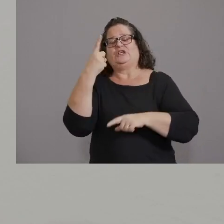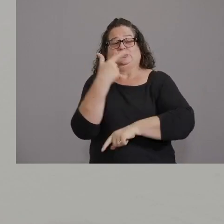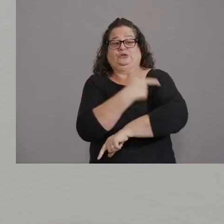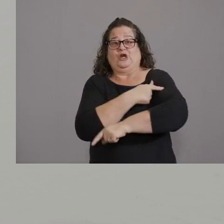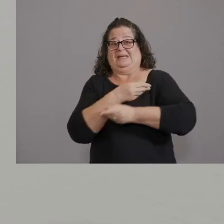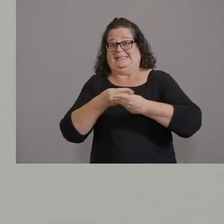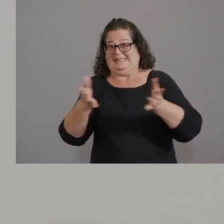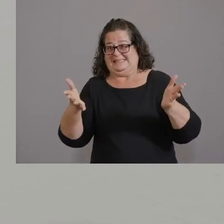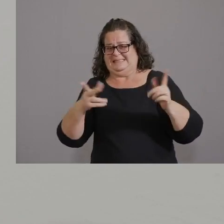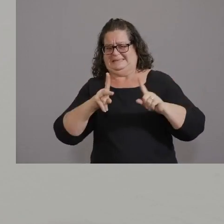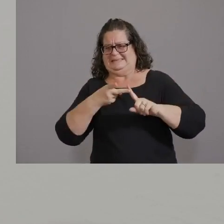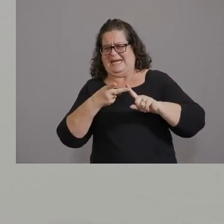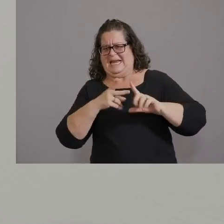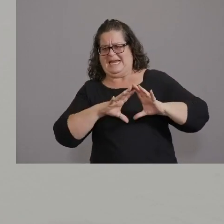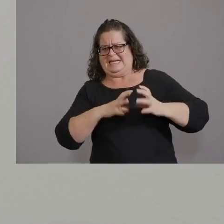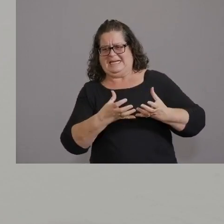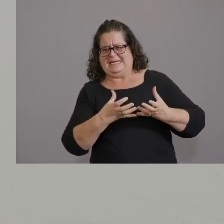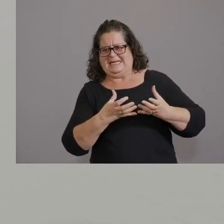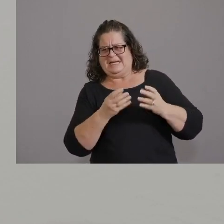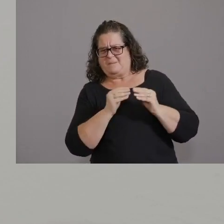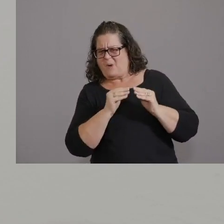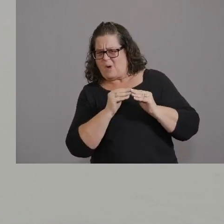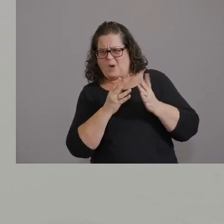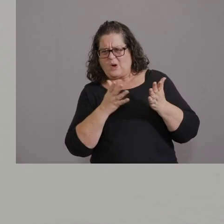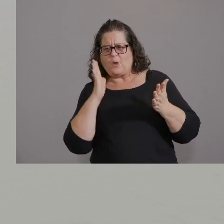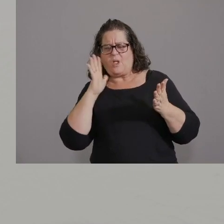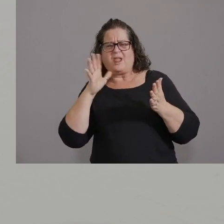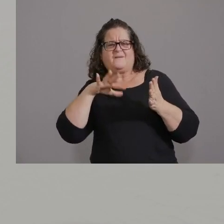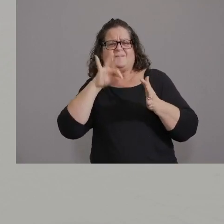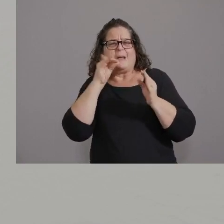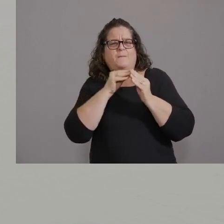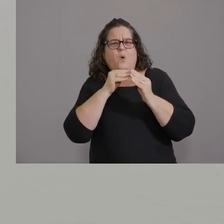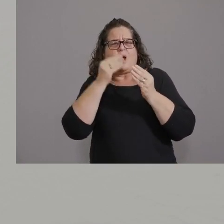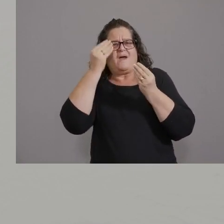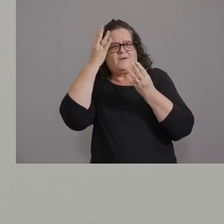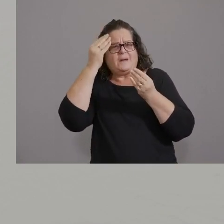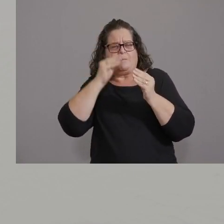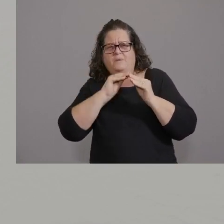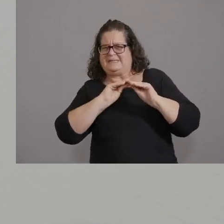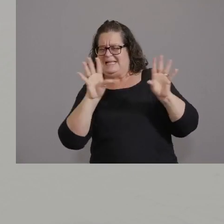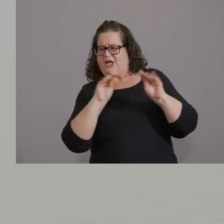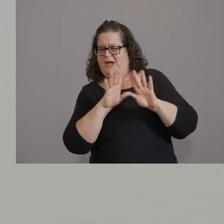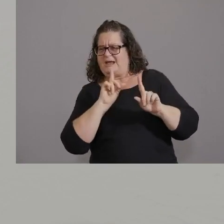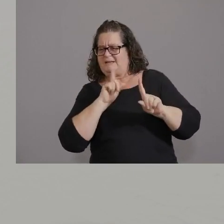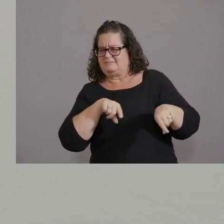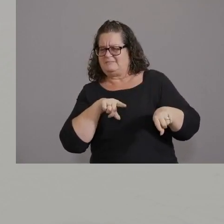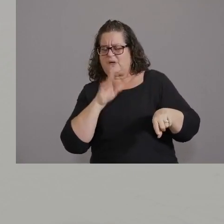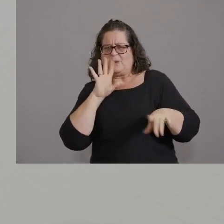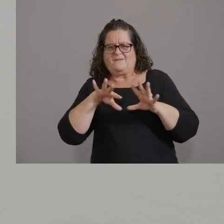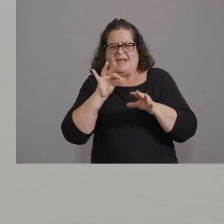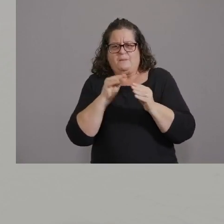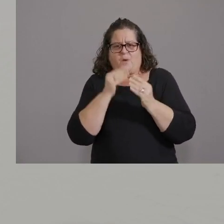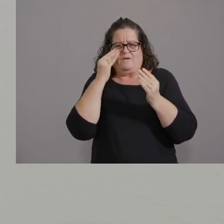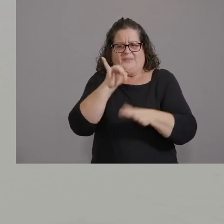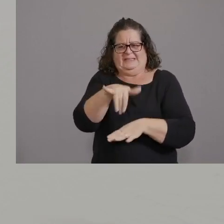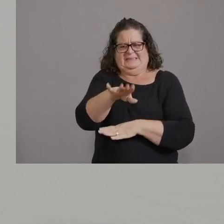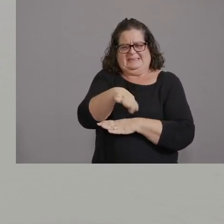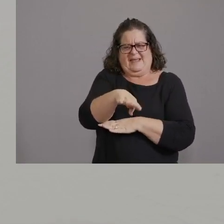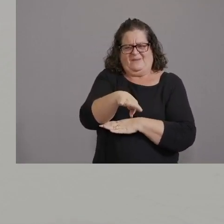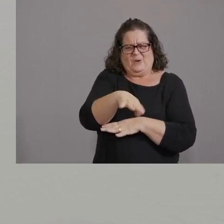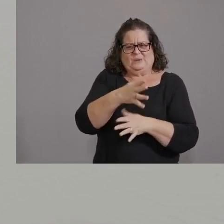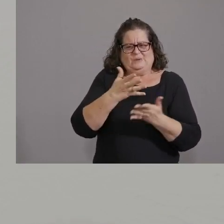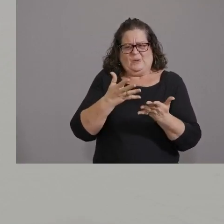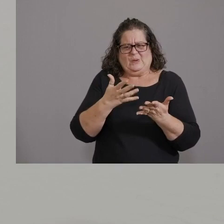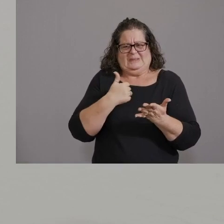more clarification on that hopefully this afternoon. So I don't have a great answer for you, but we will be working within